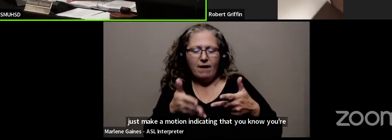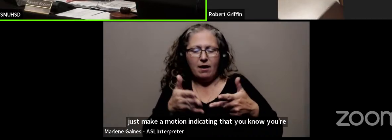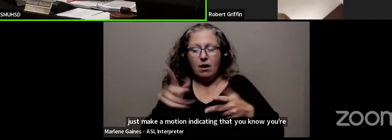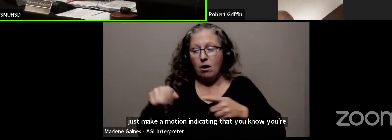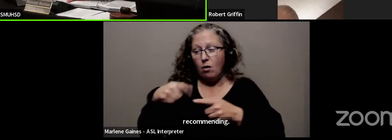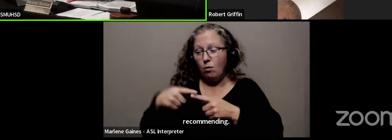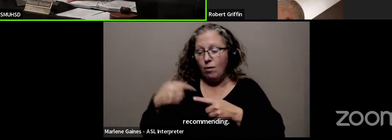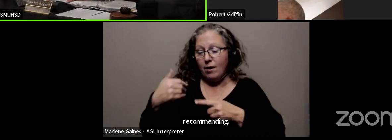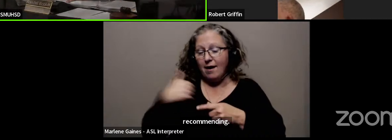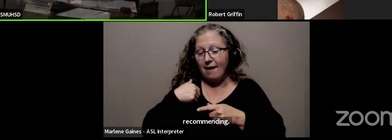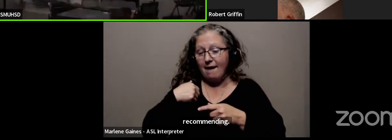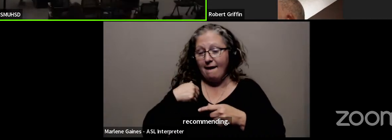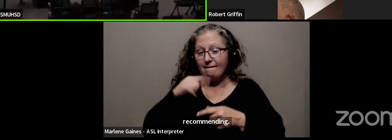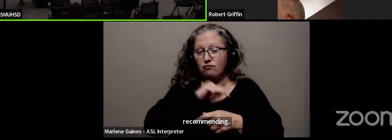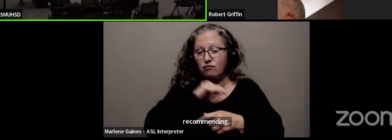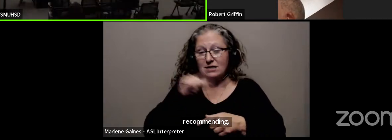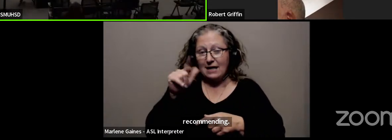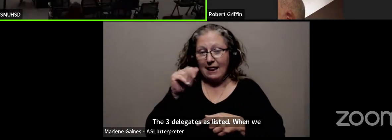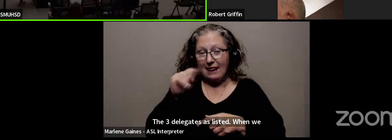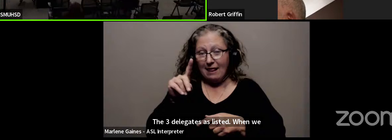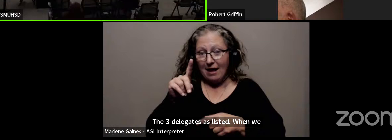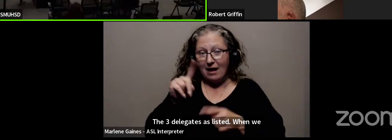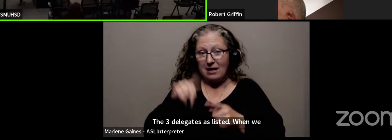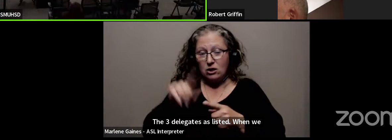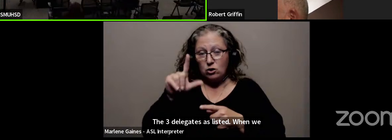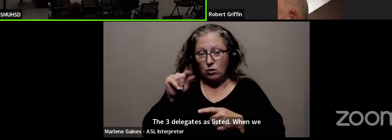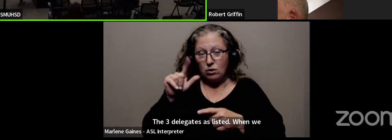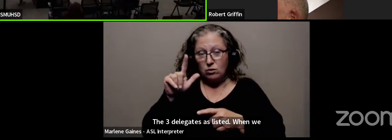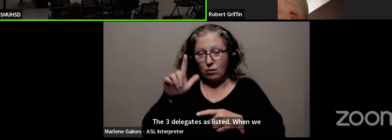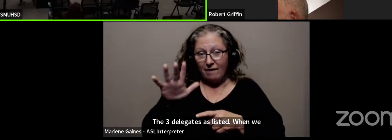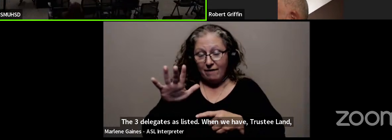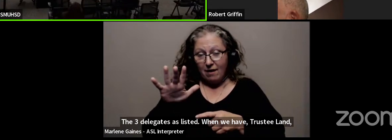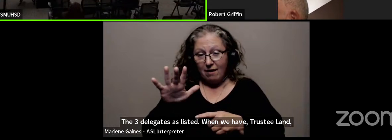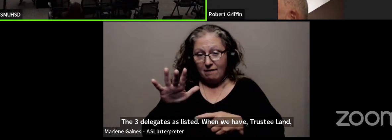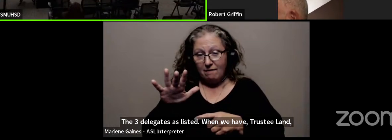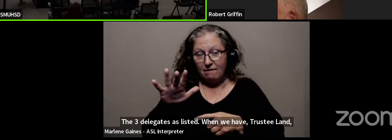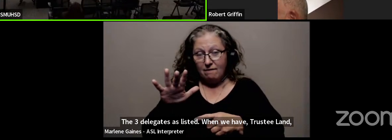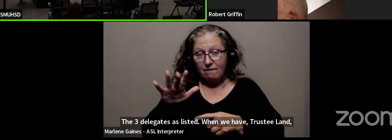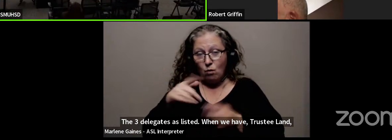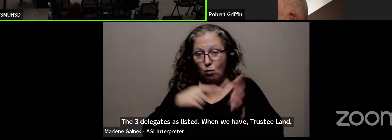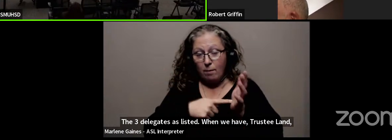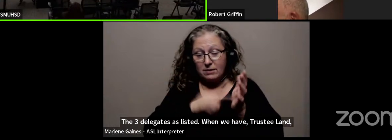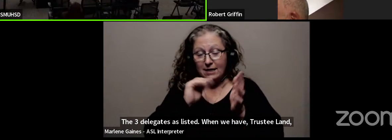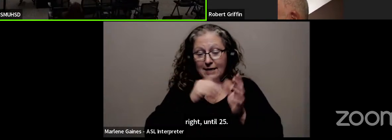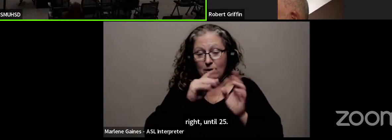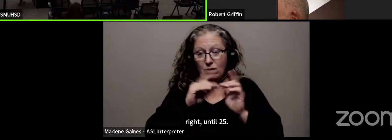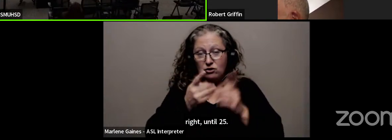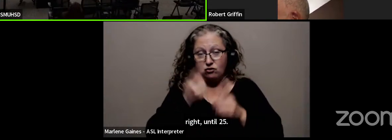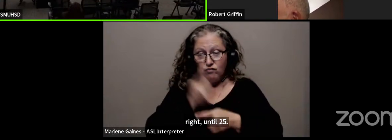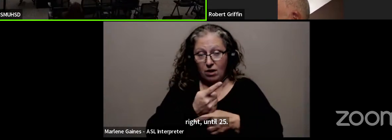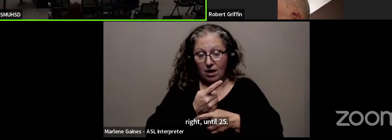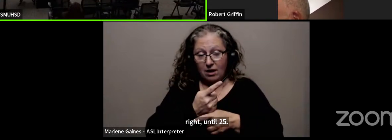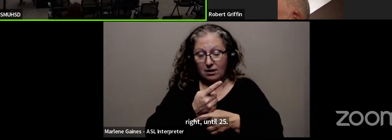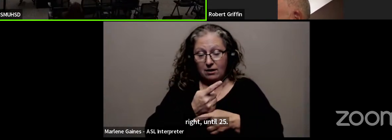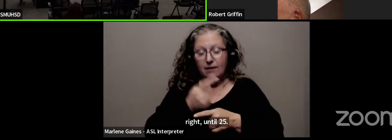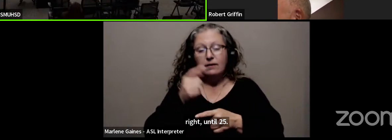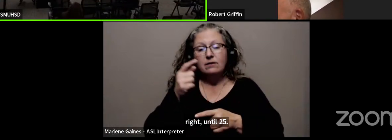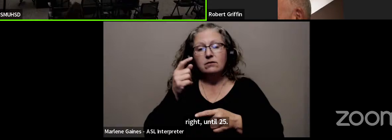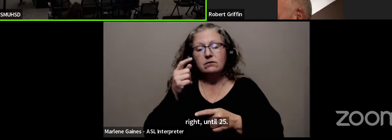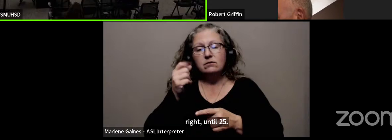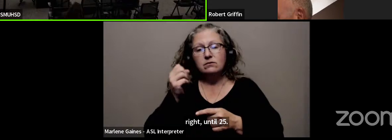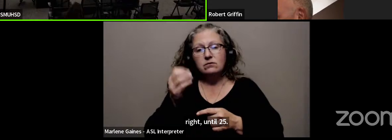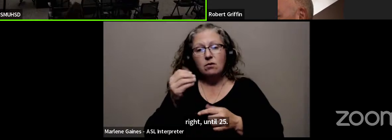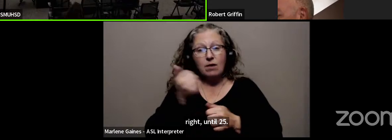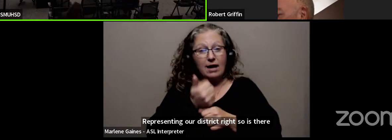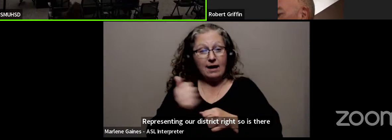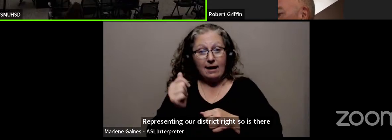have trustee Land, right, until 25, representing our district, right? So is